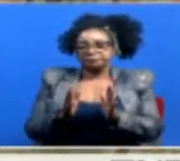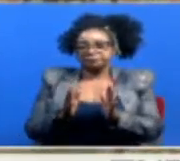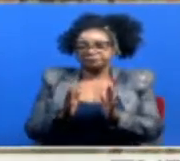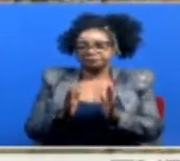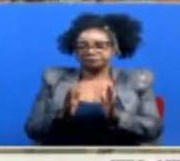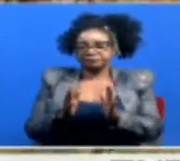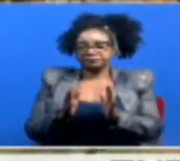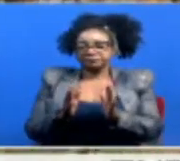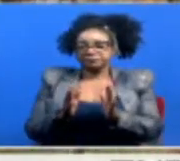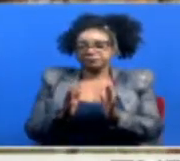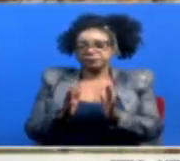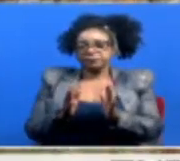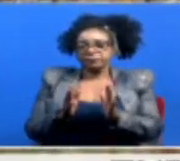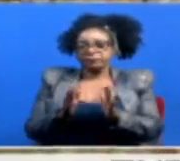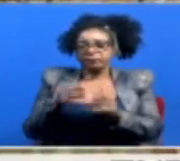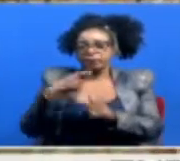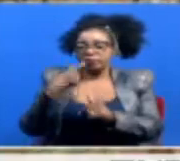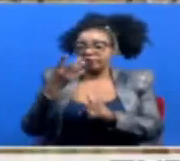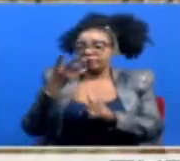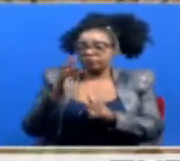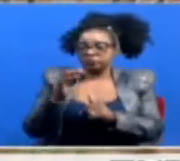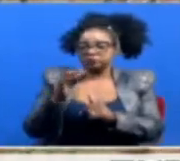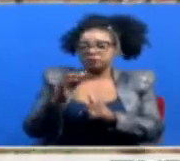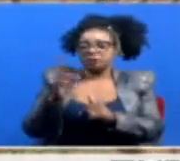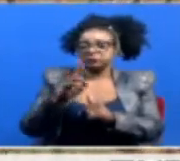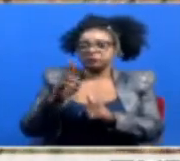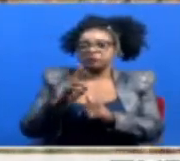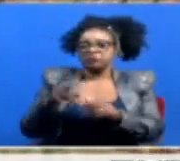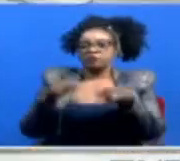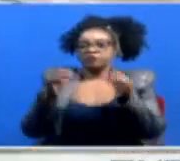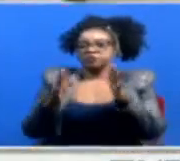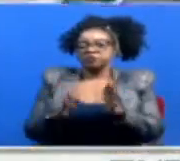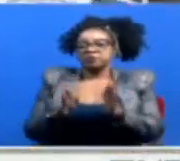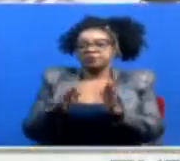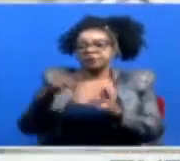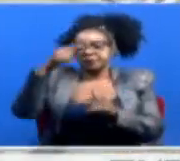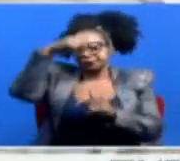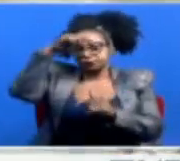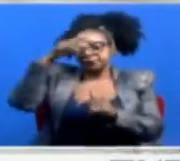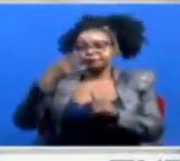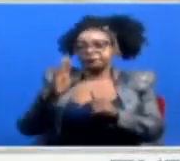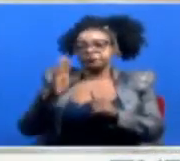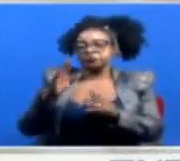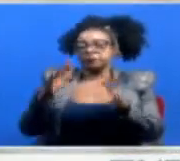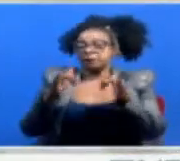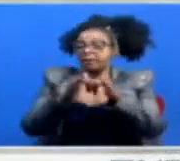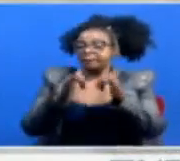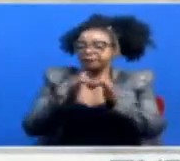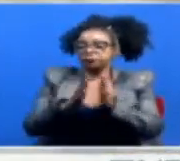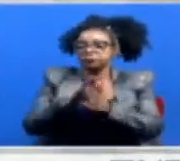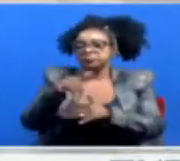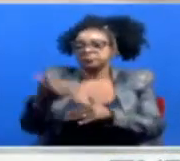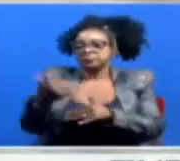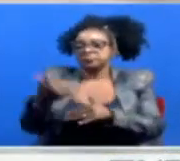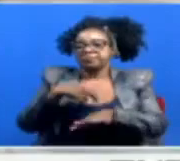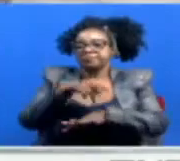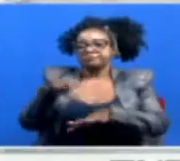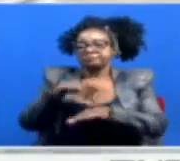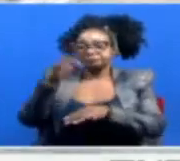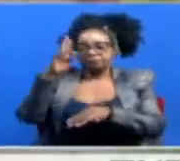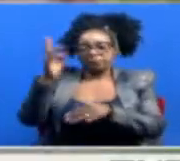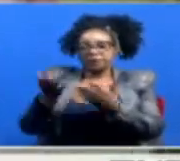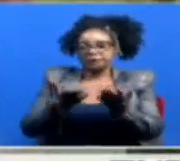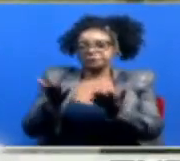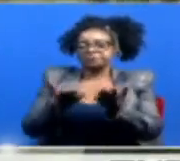140 newly graduated National Police Reserve officers will be retained in camps alongside officers of the National Police Service and the